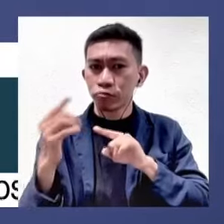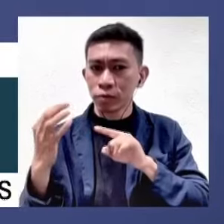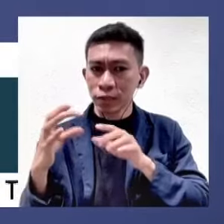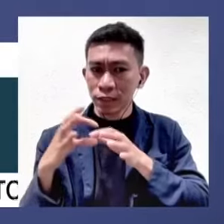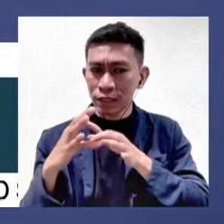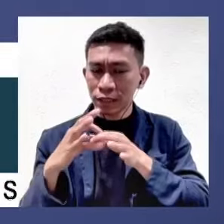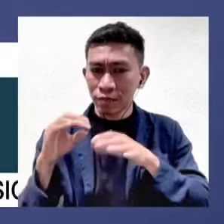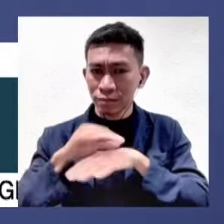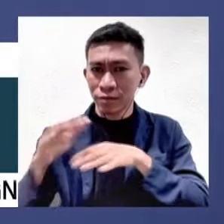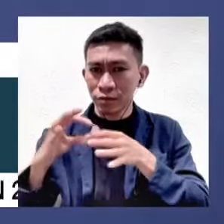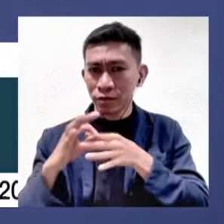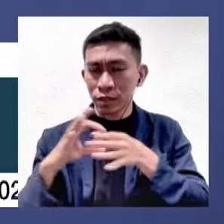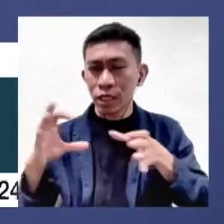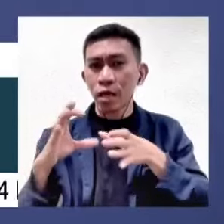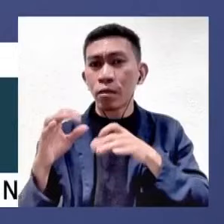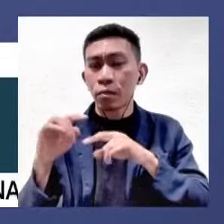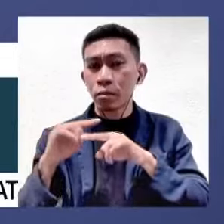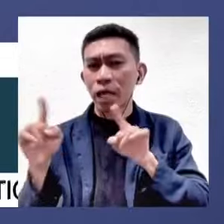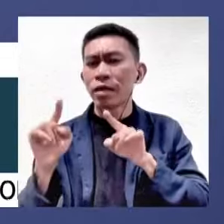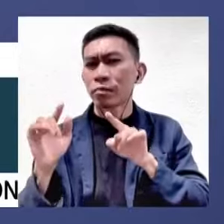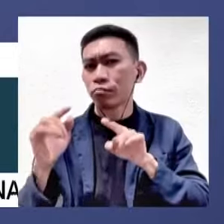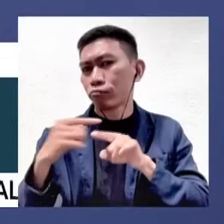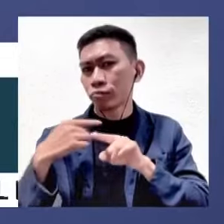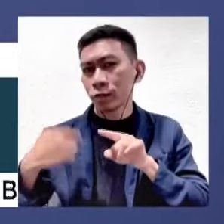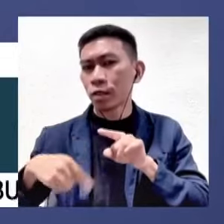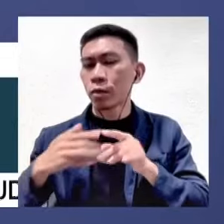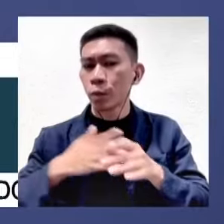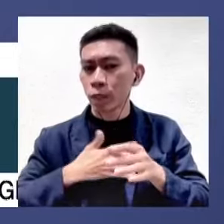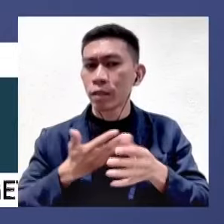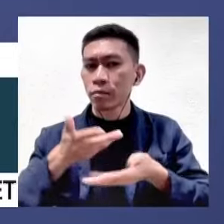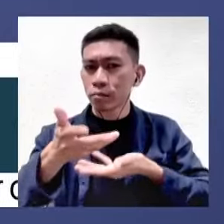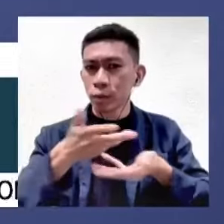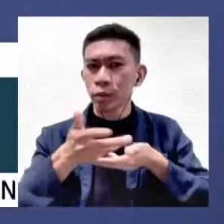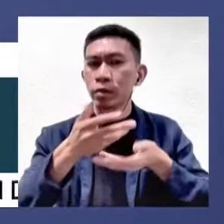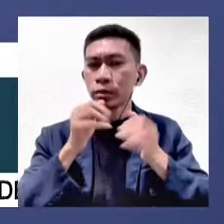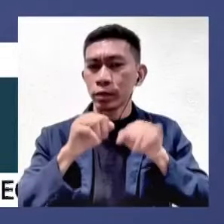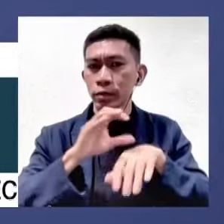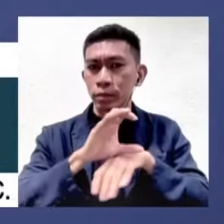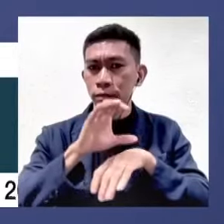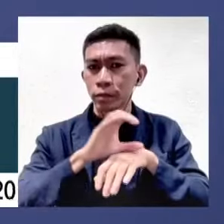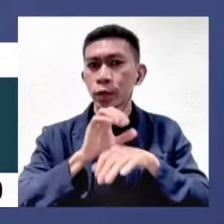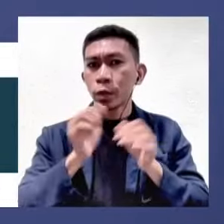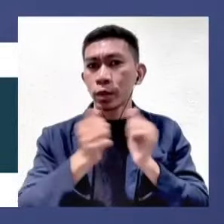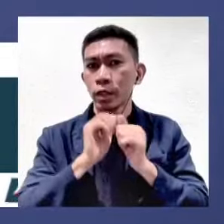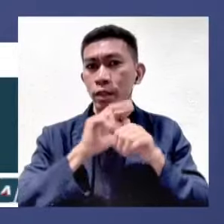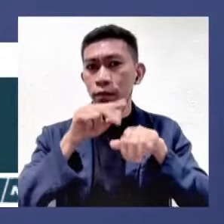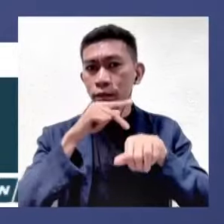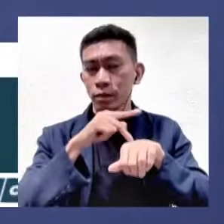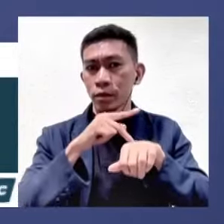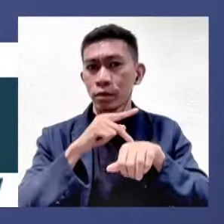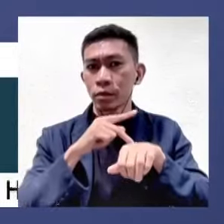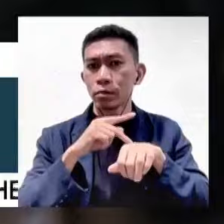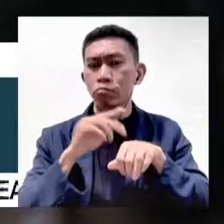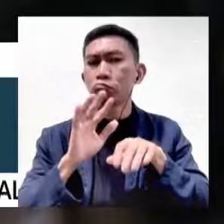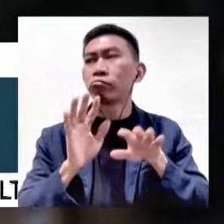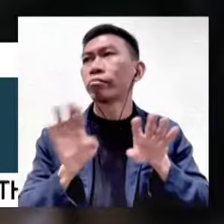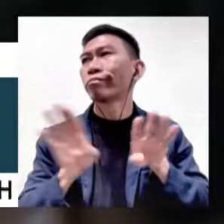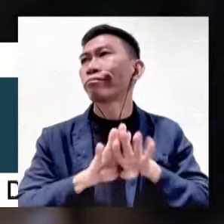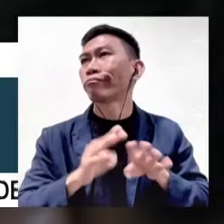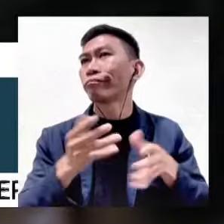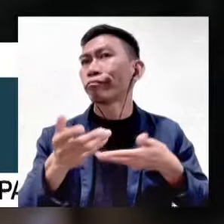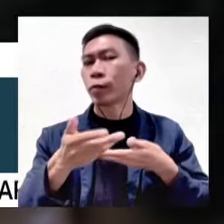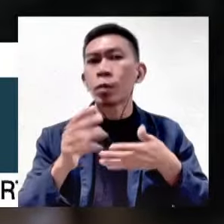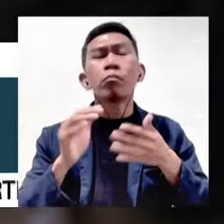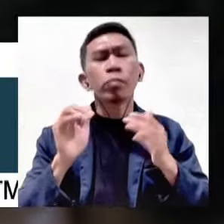is willing to properly manage differences through dialogue and consultation with the Philippines and will not close the door to dialogue and contact